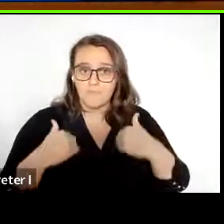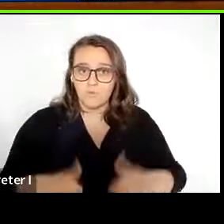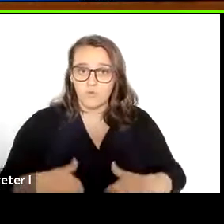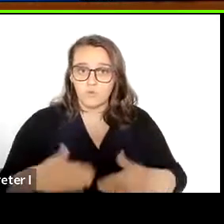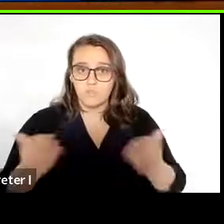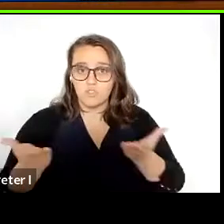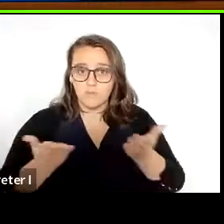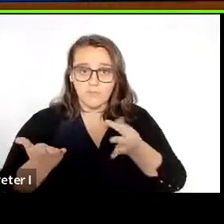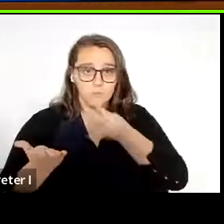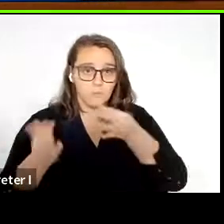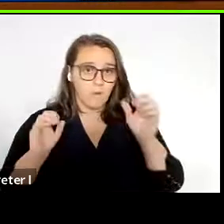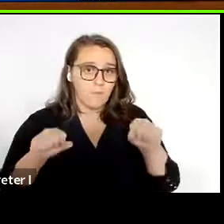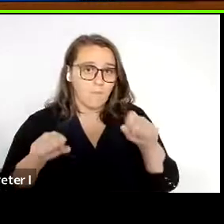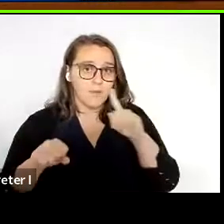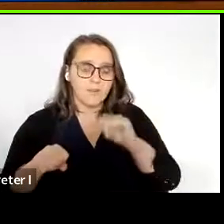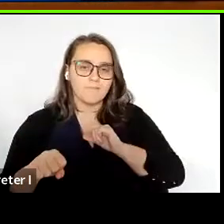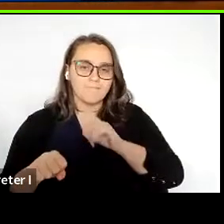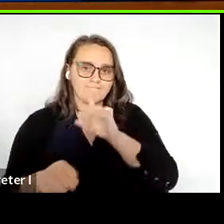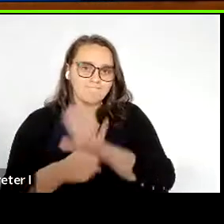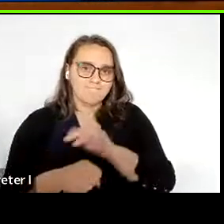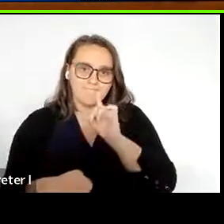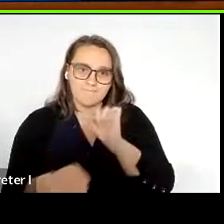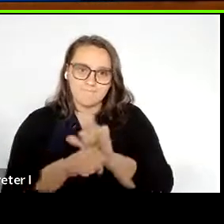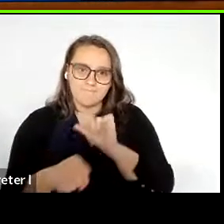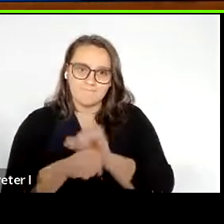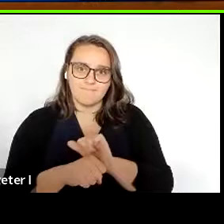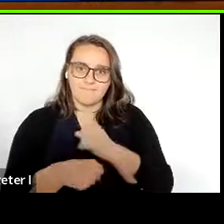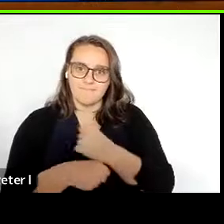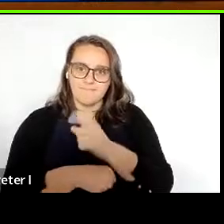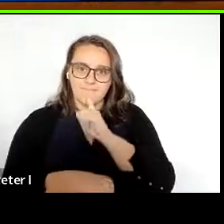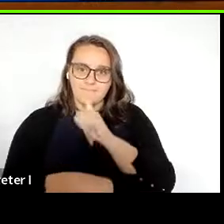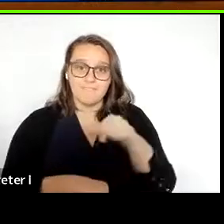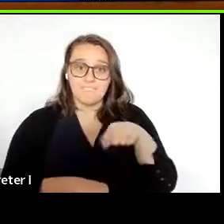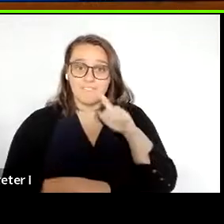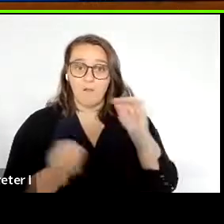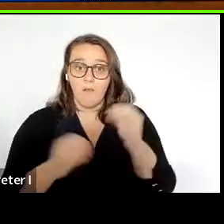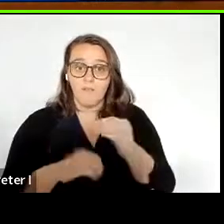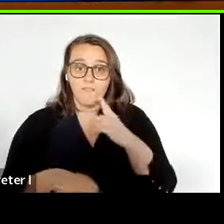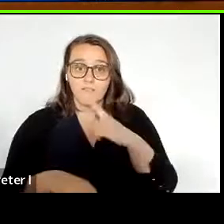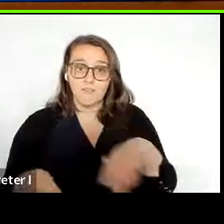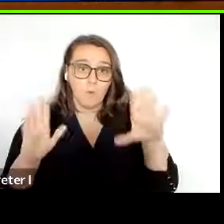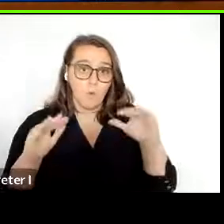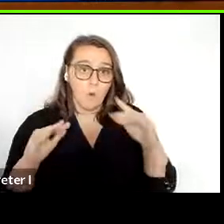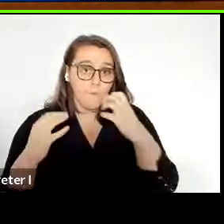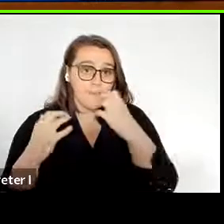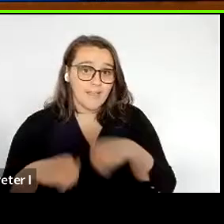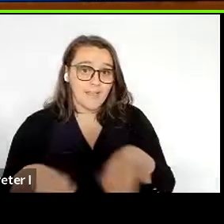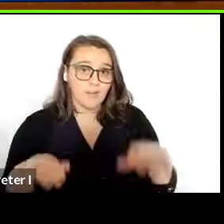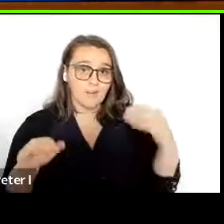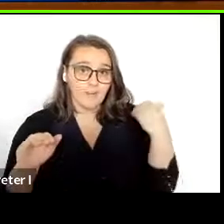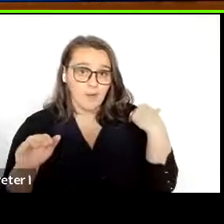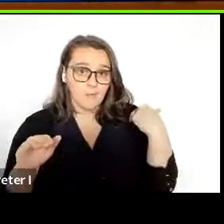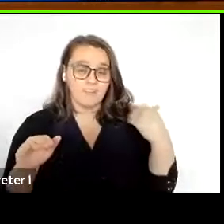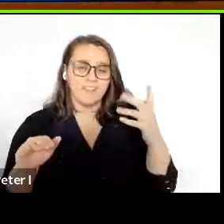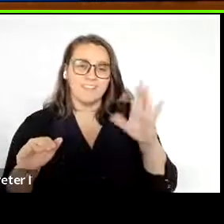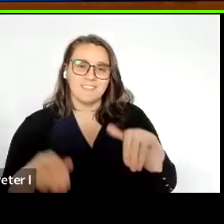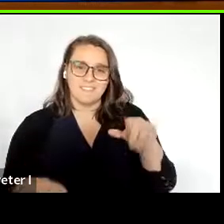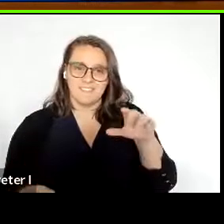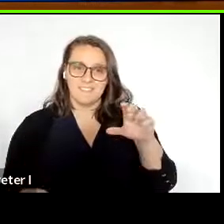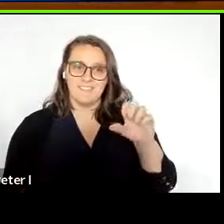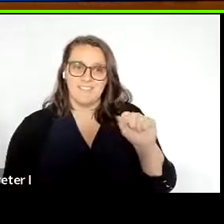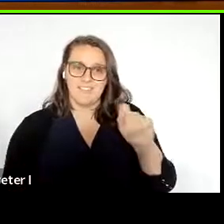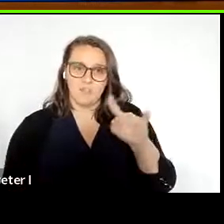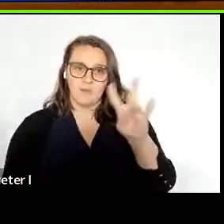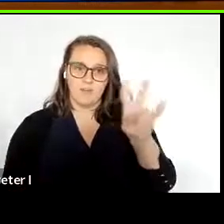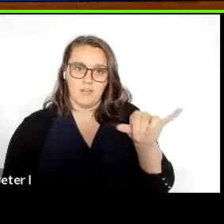And I promise to work to ensure that with this office comes hope, care, and accountability, that as a sanctuary city, we can